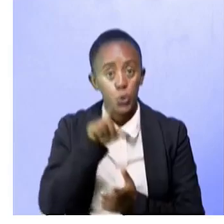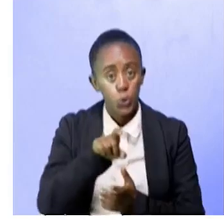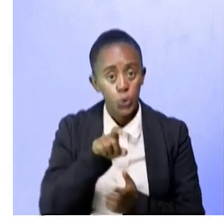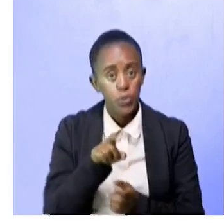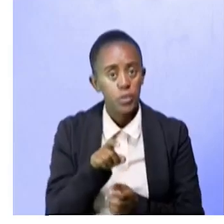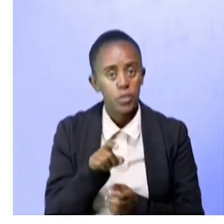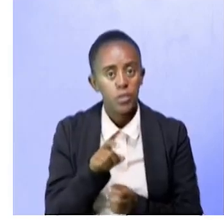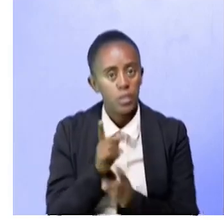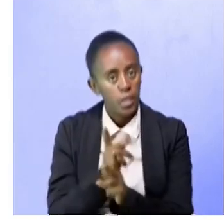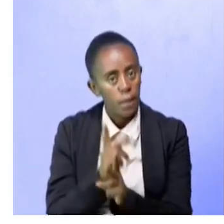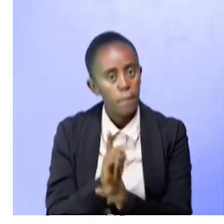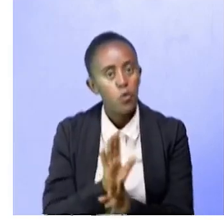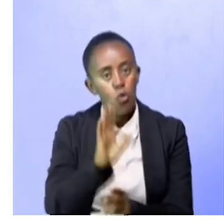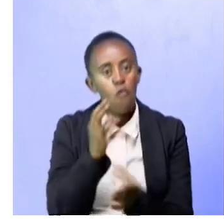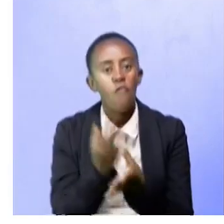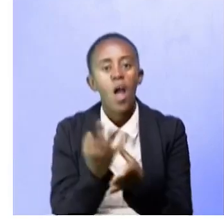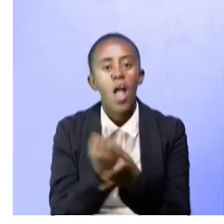your files